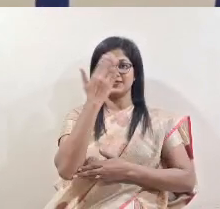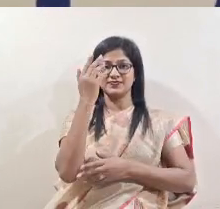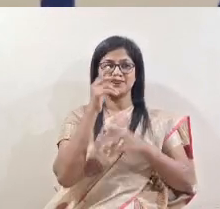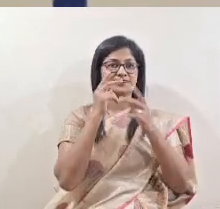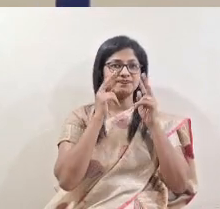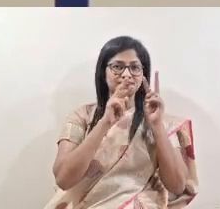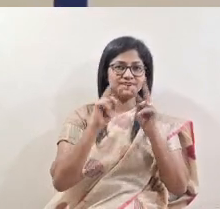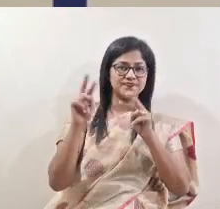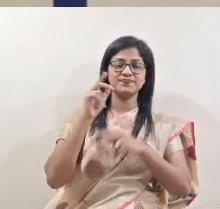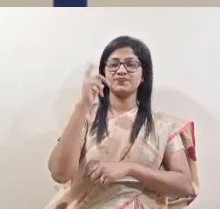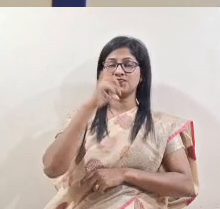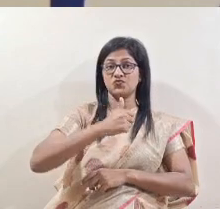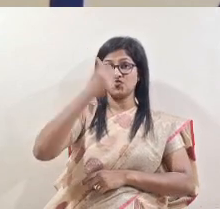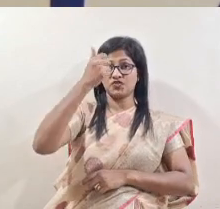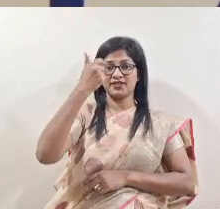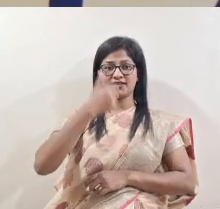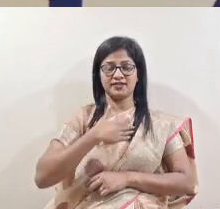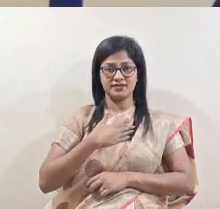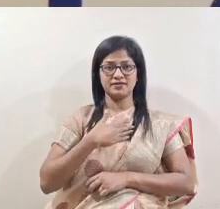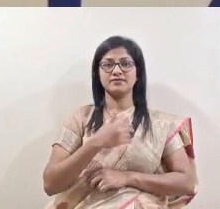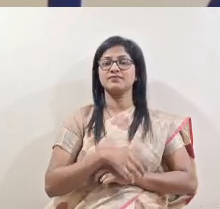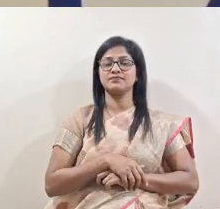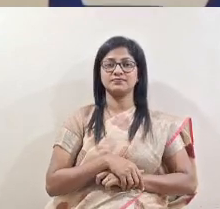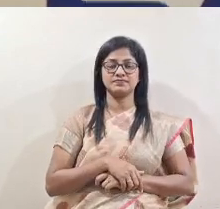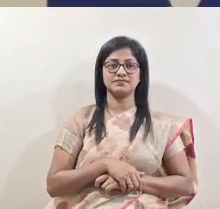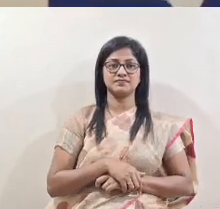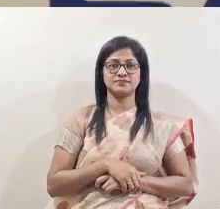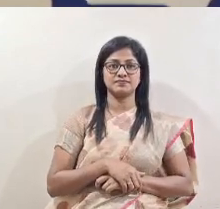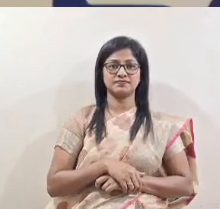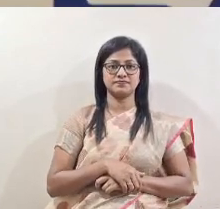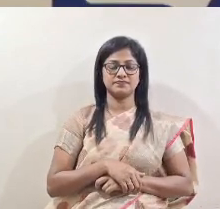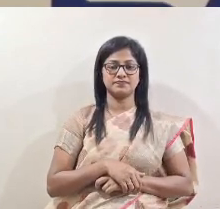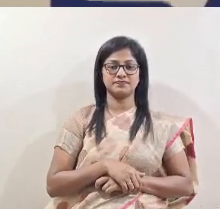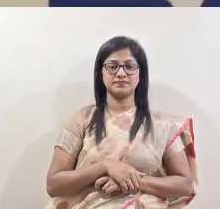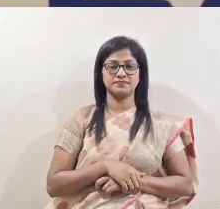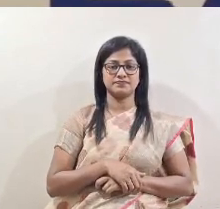to chair this session, which is